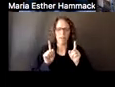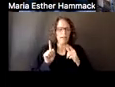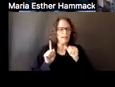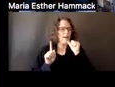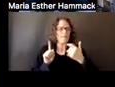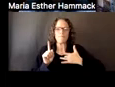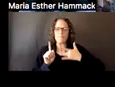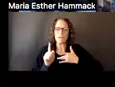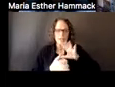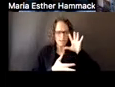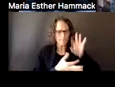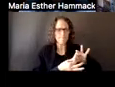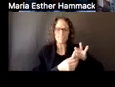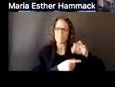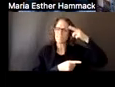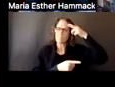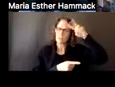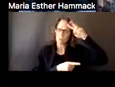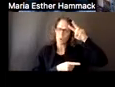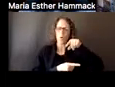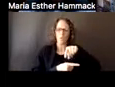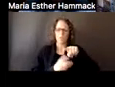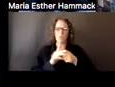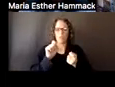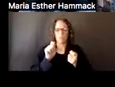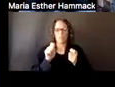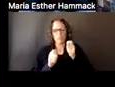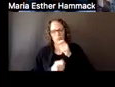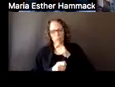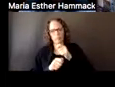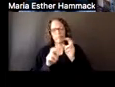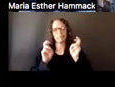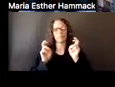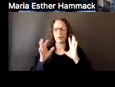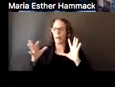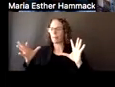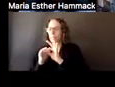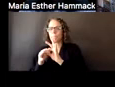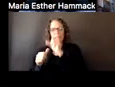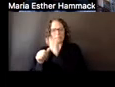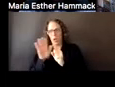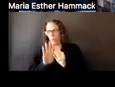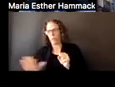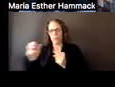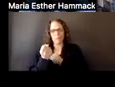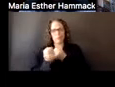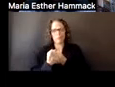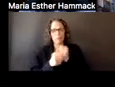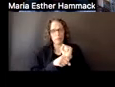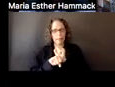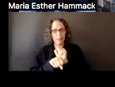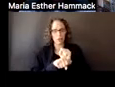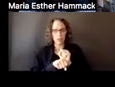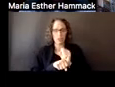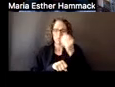this space to being a slave country. And I want to stress this idea of Texas was a